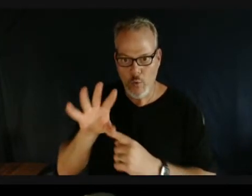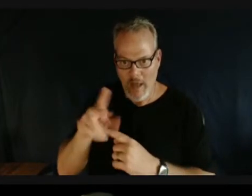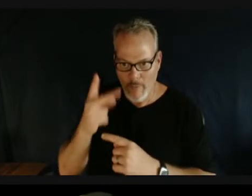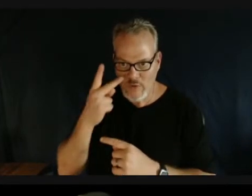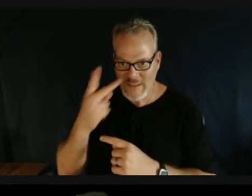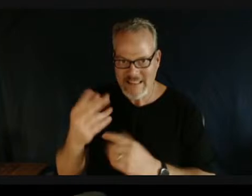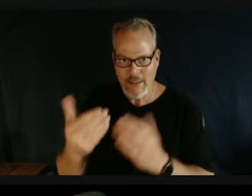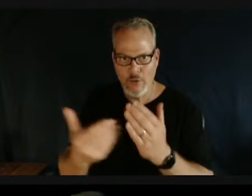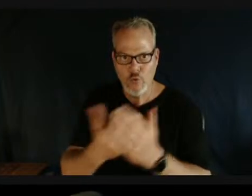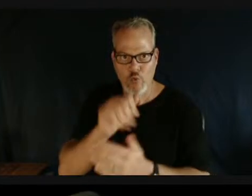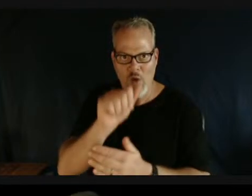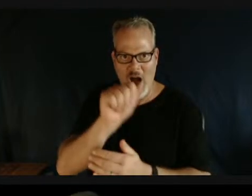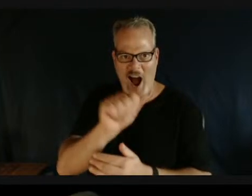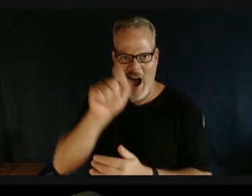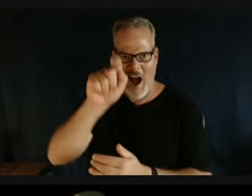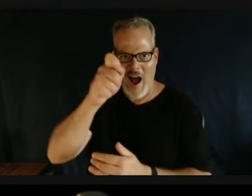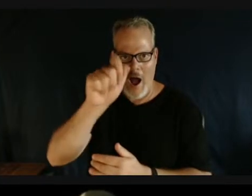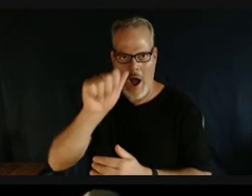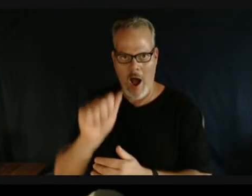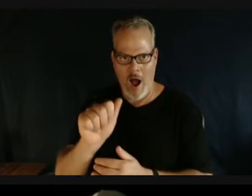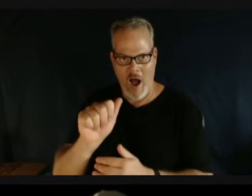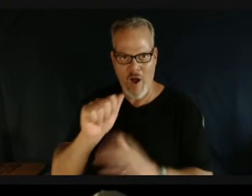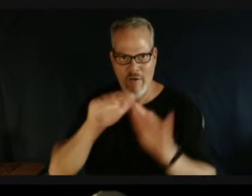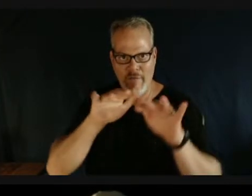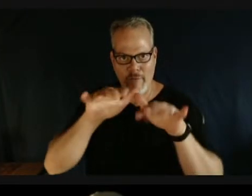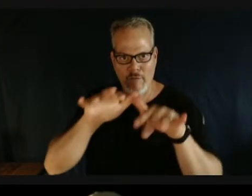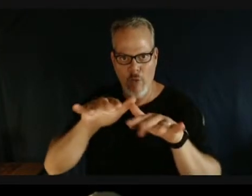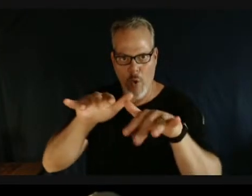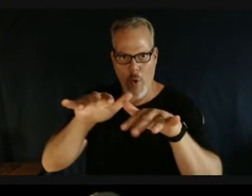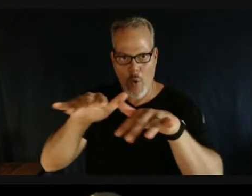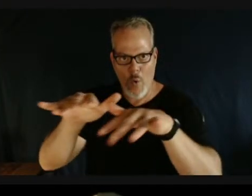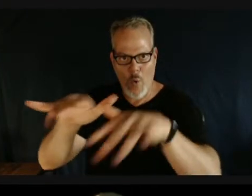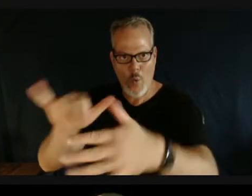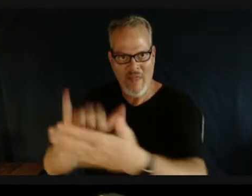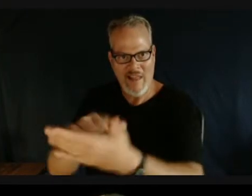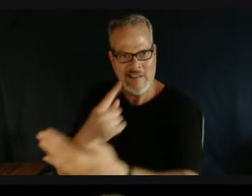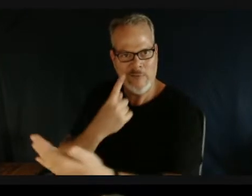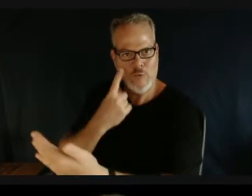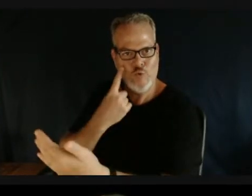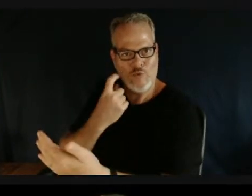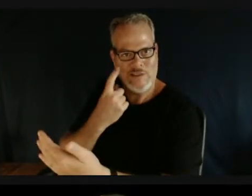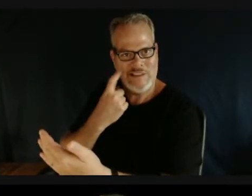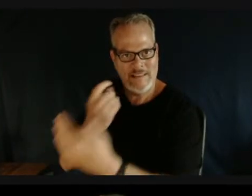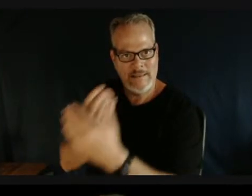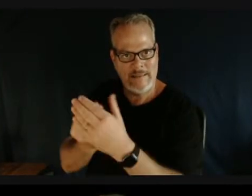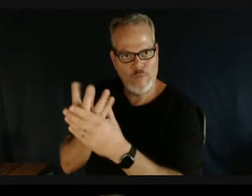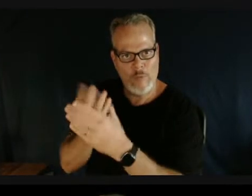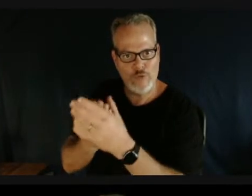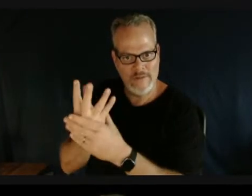flow here in its foreground right through there from this most recent episode.